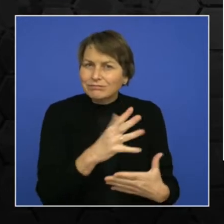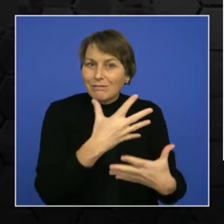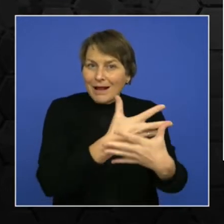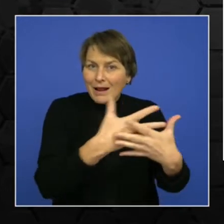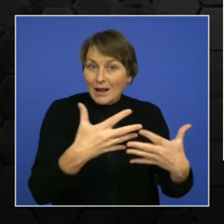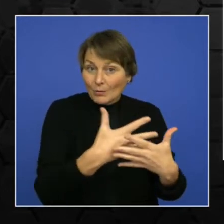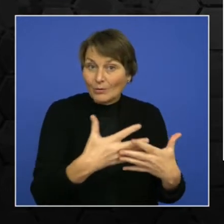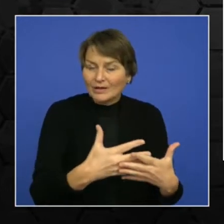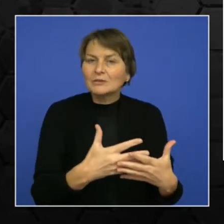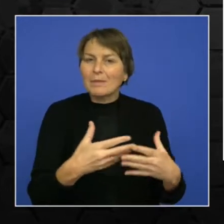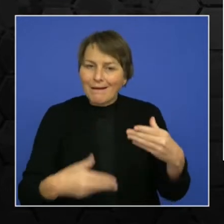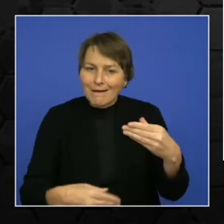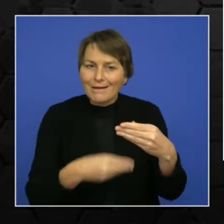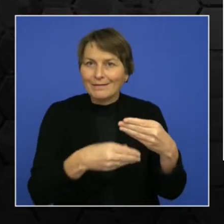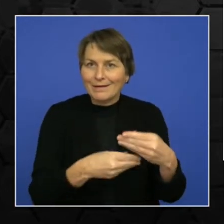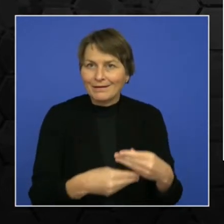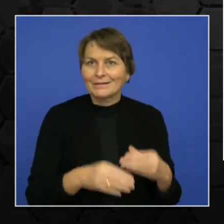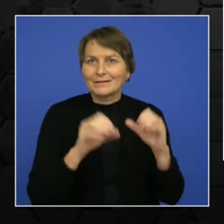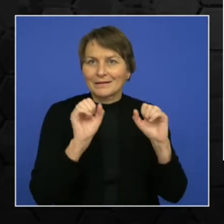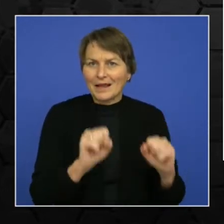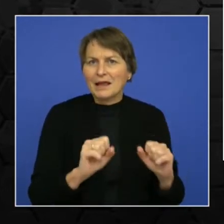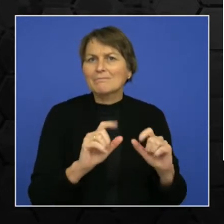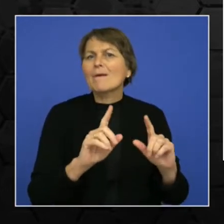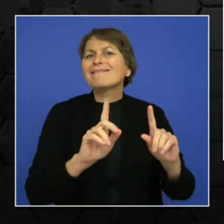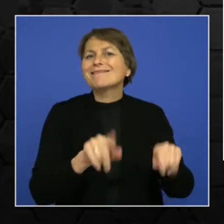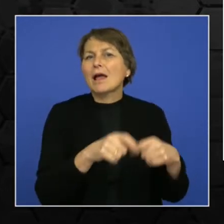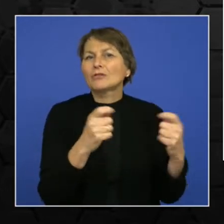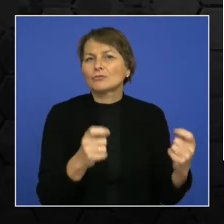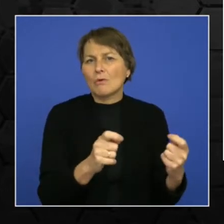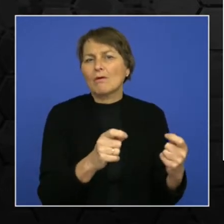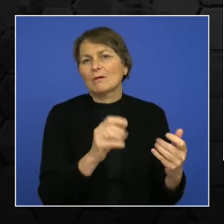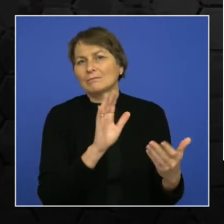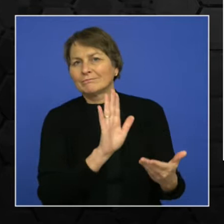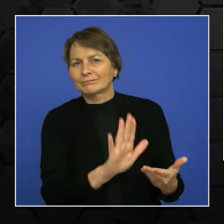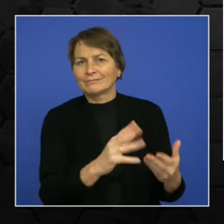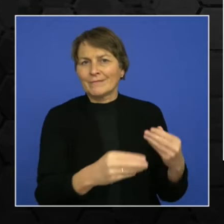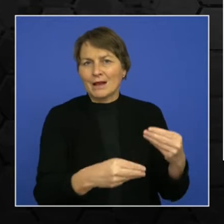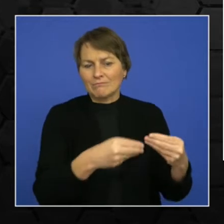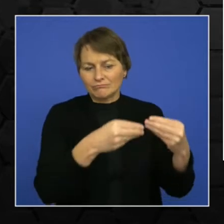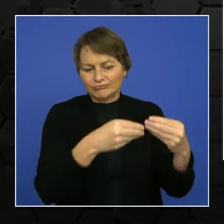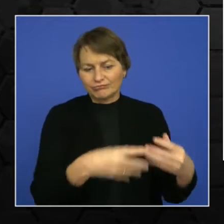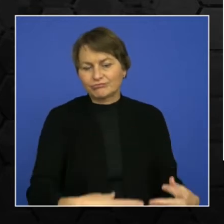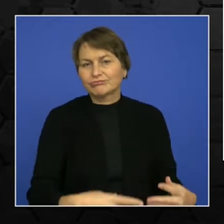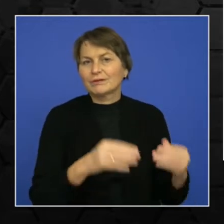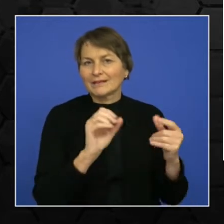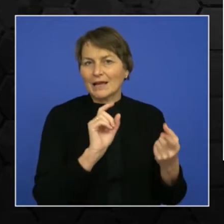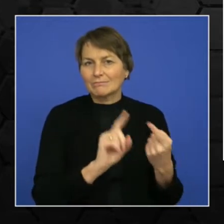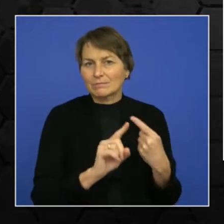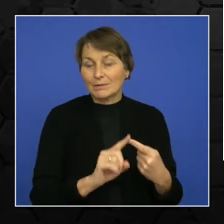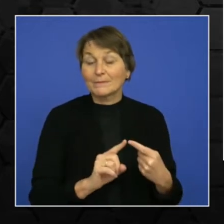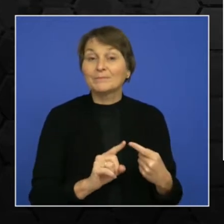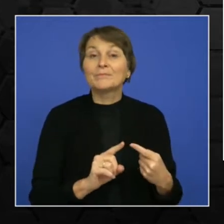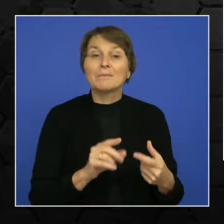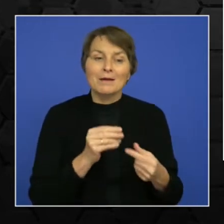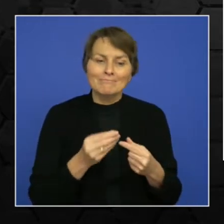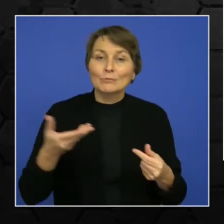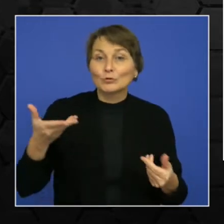So this allows the healthcare organizations to give people access to trusted and relevant healthcare services and